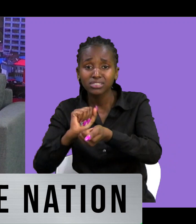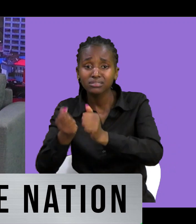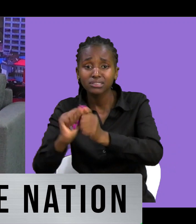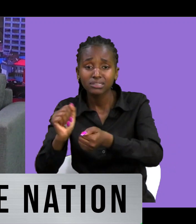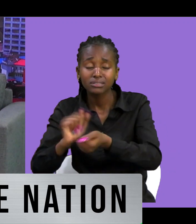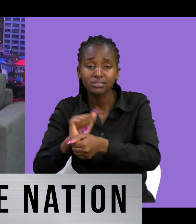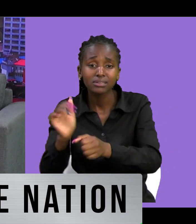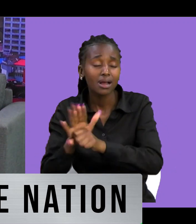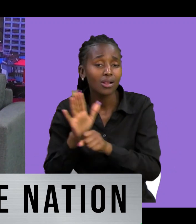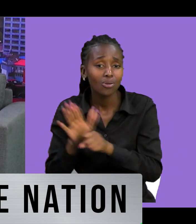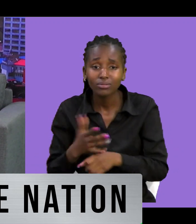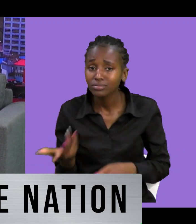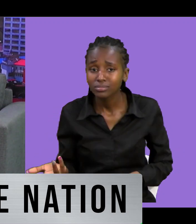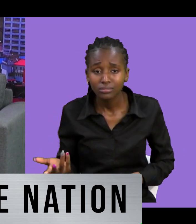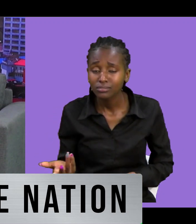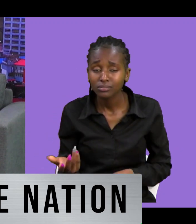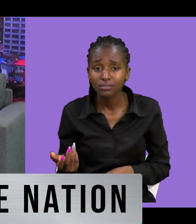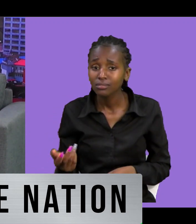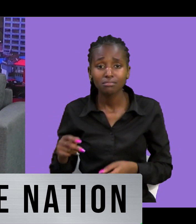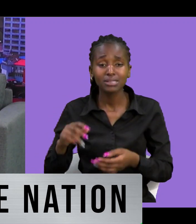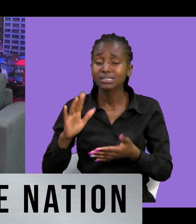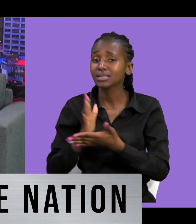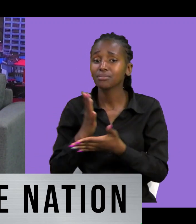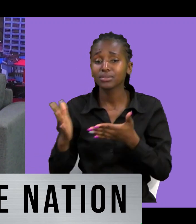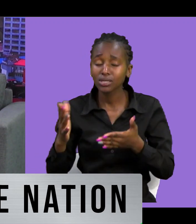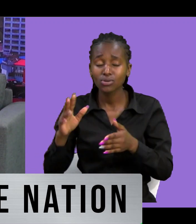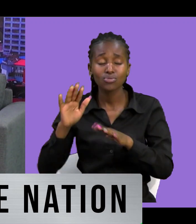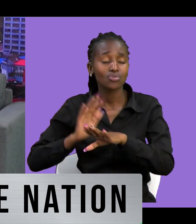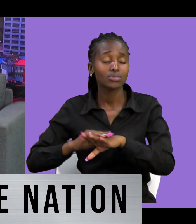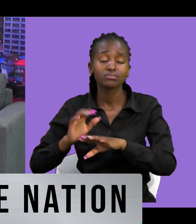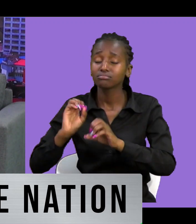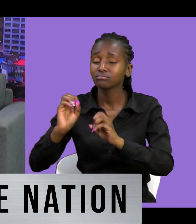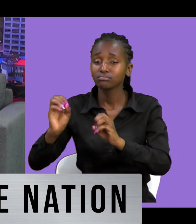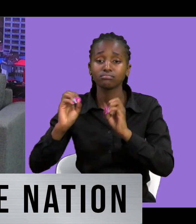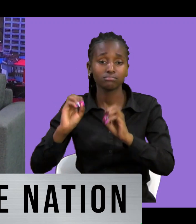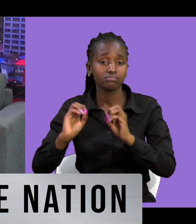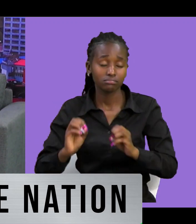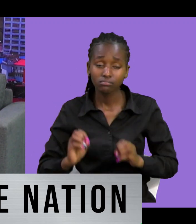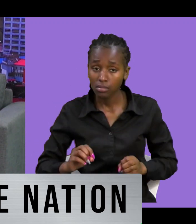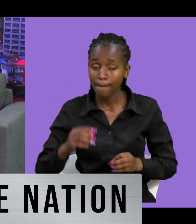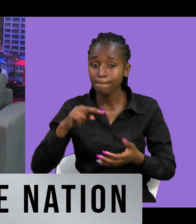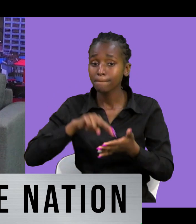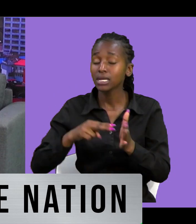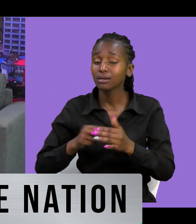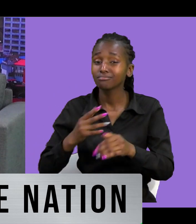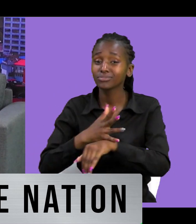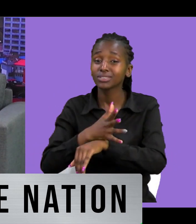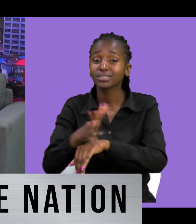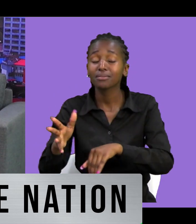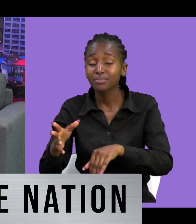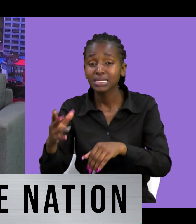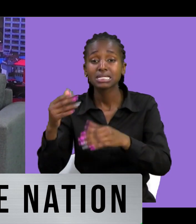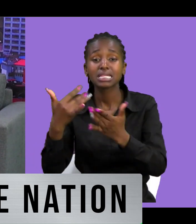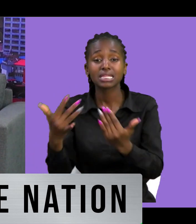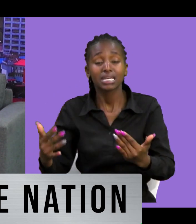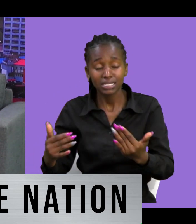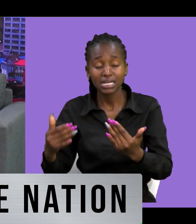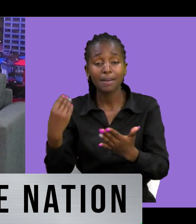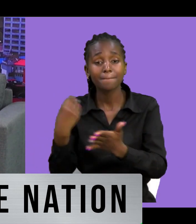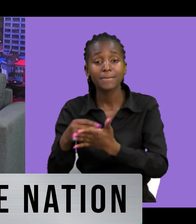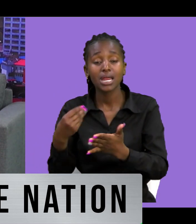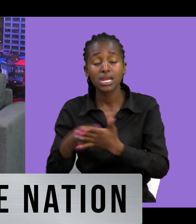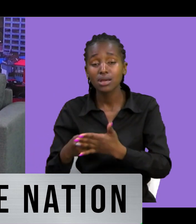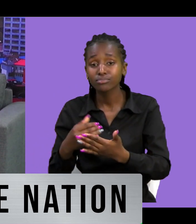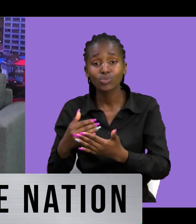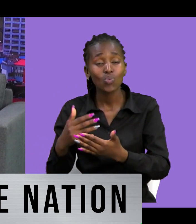Whoa. Which also is not good. Waste of time? It's a waste of time, waste of resources, and there are other people